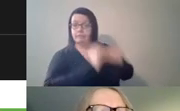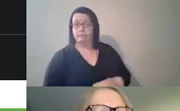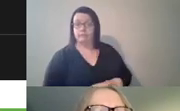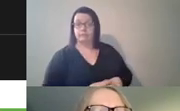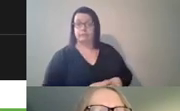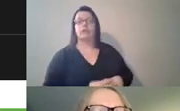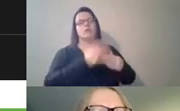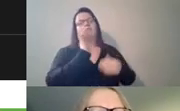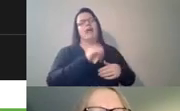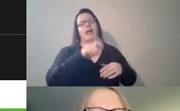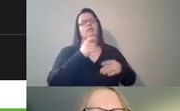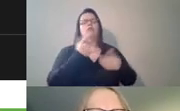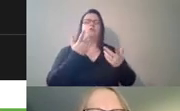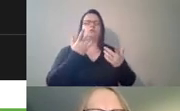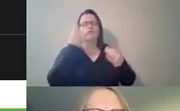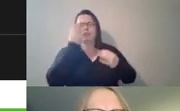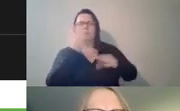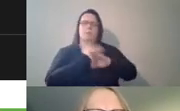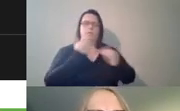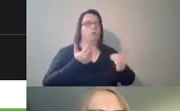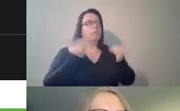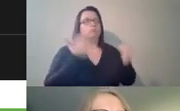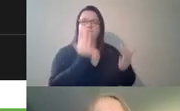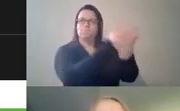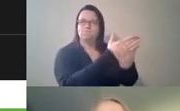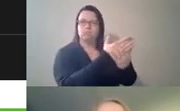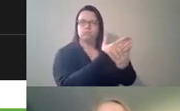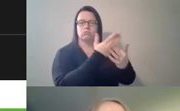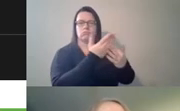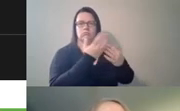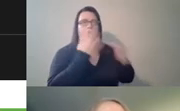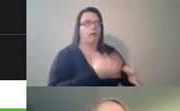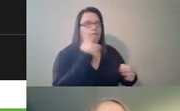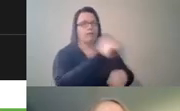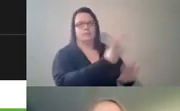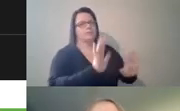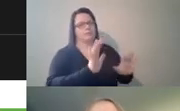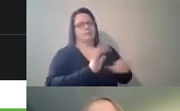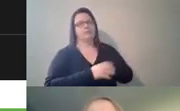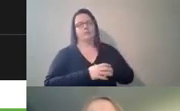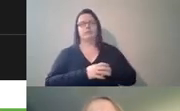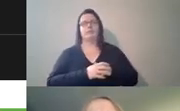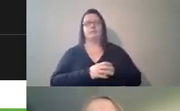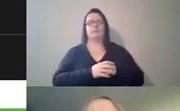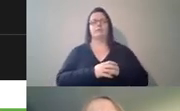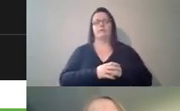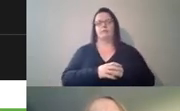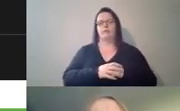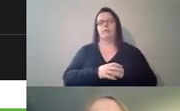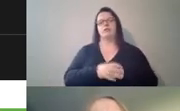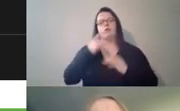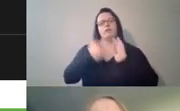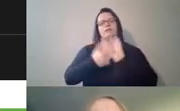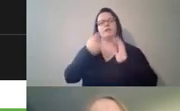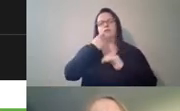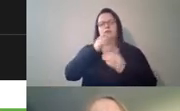before immediately jumping to a conclusion. But if, for example, as we highlighted earlier, if